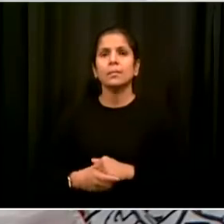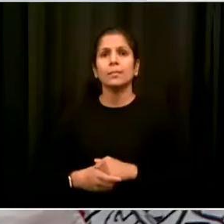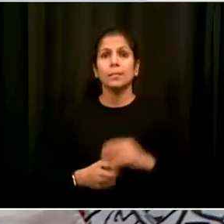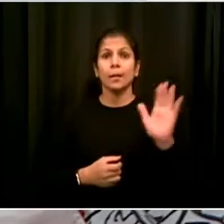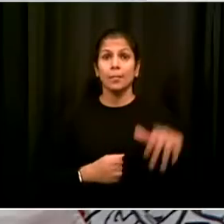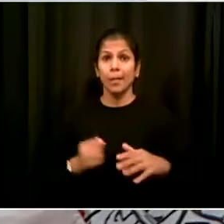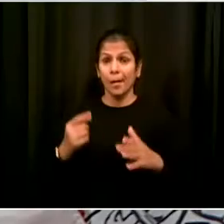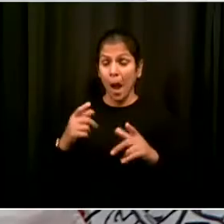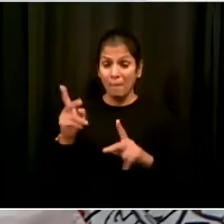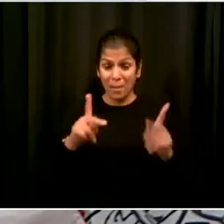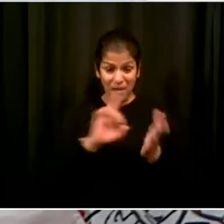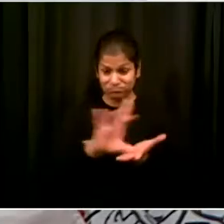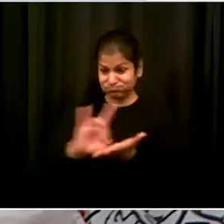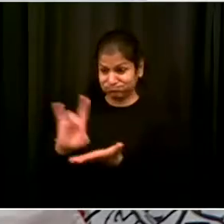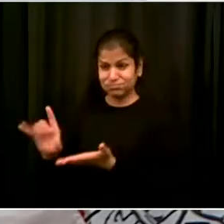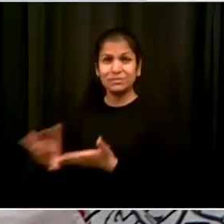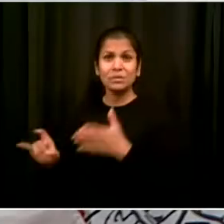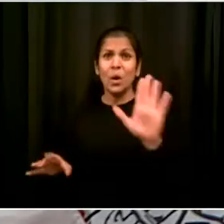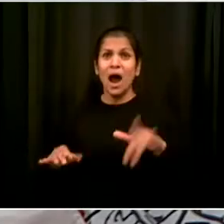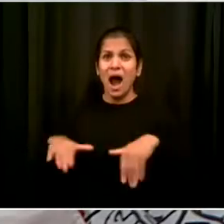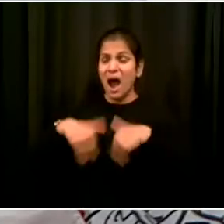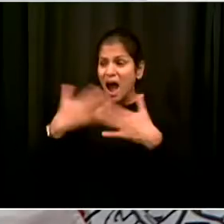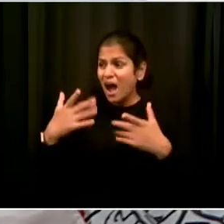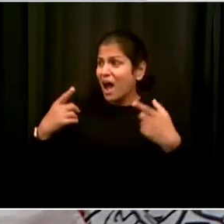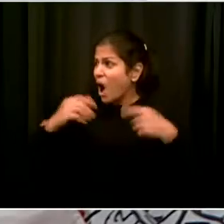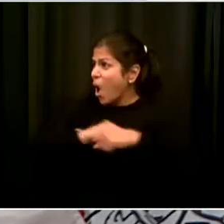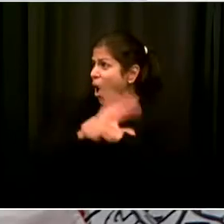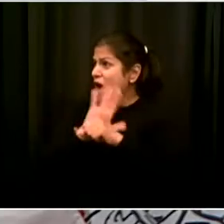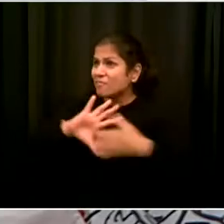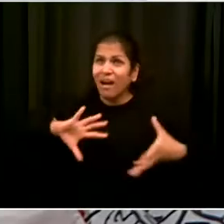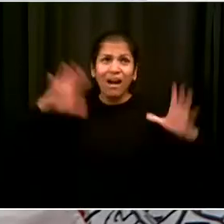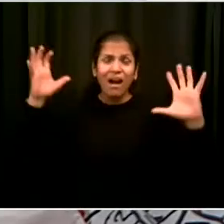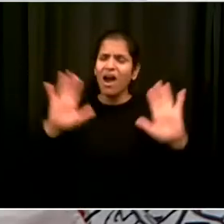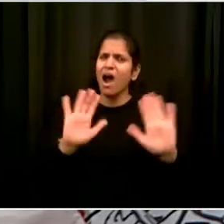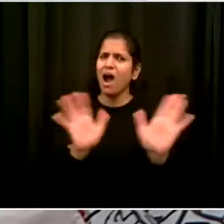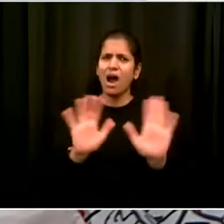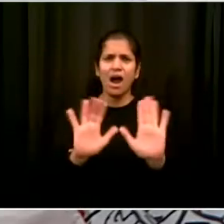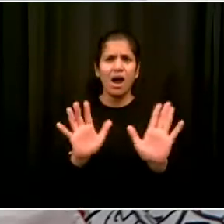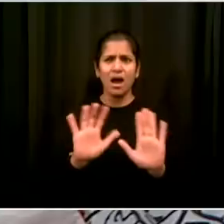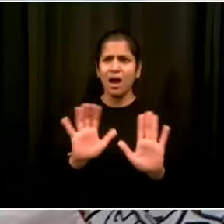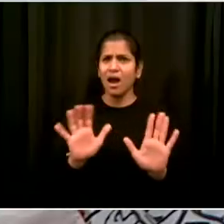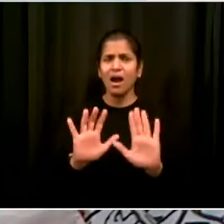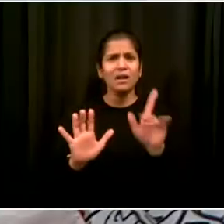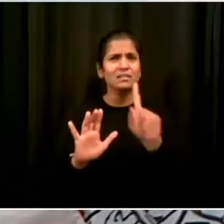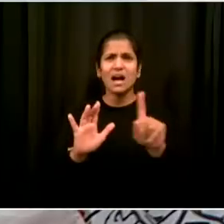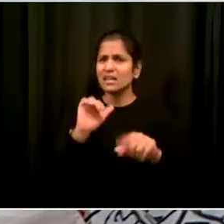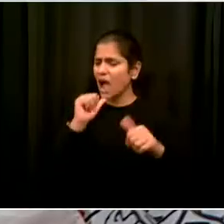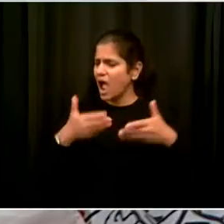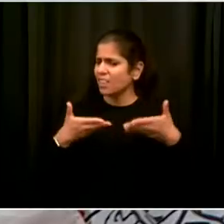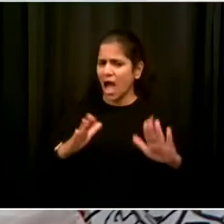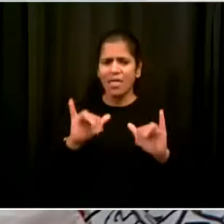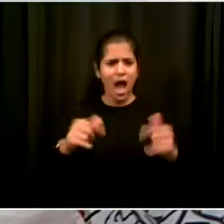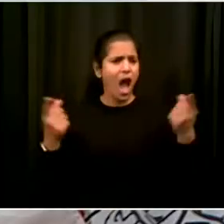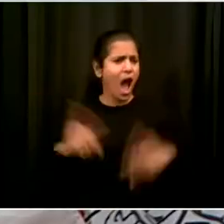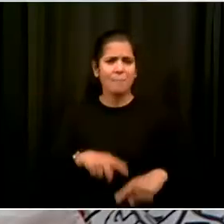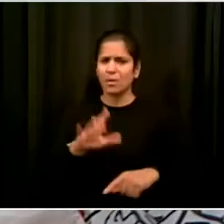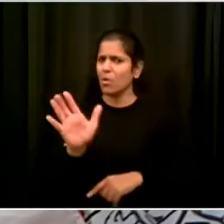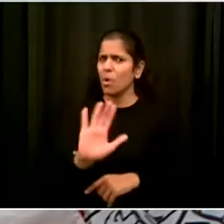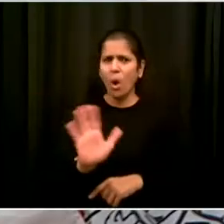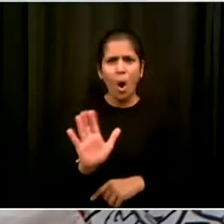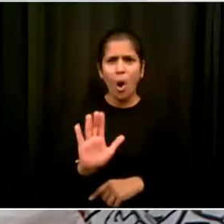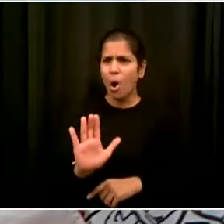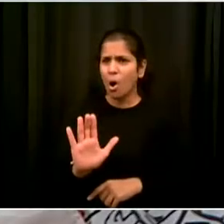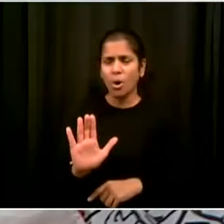middle of a crisis through no fault of their own. We just can't let that happen. So we're going to keep working with the state to keep those protections in place. Okay, everyone, as